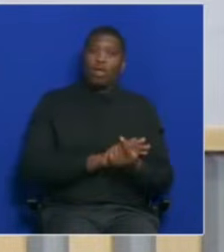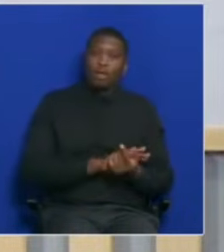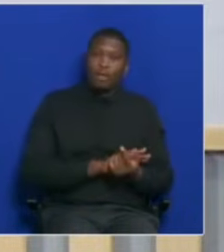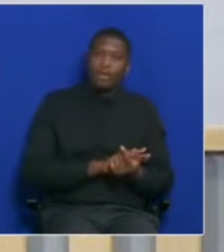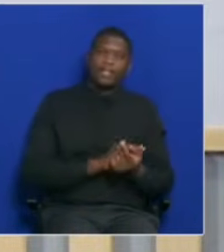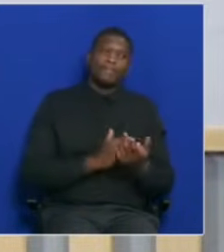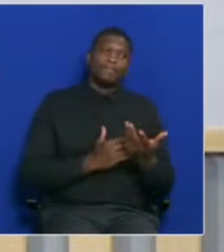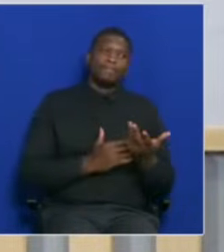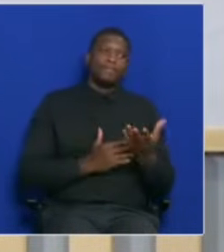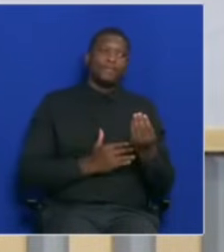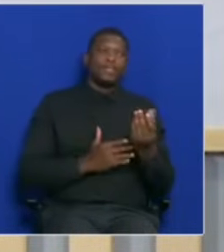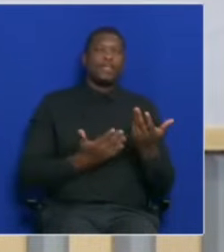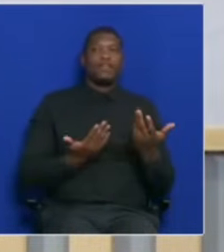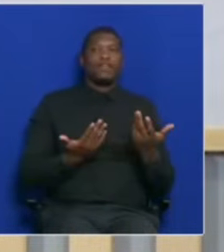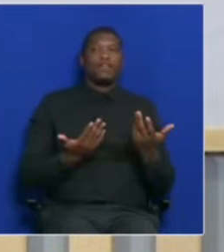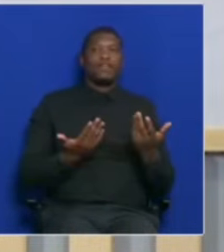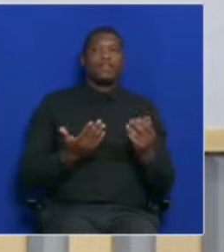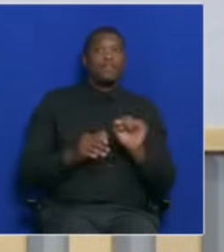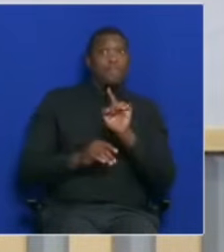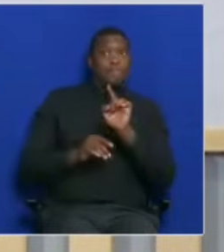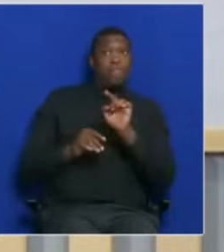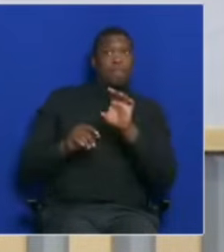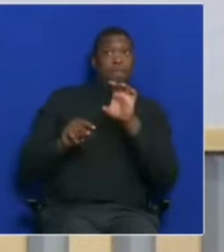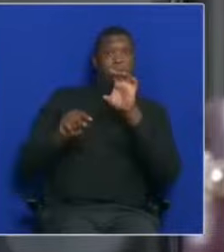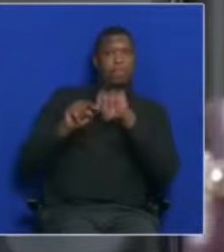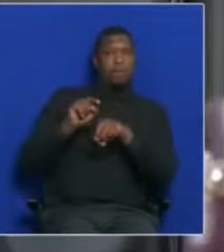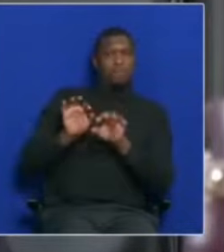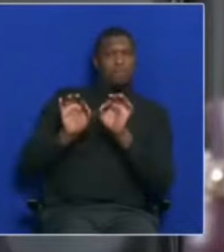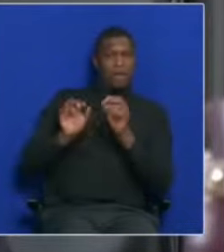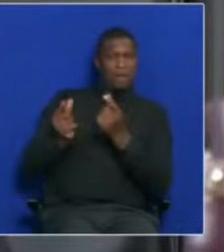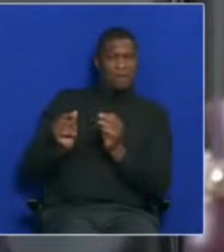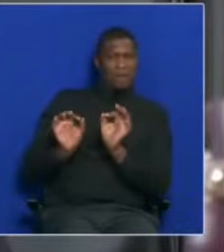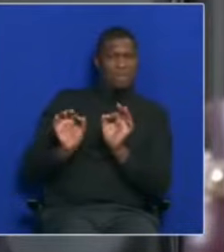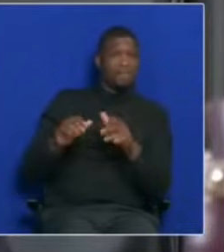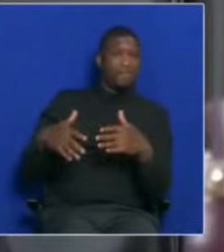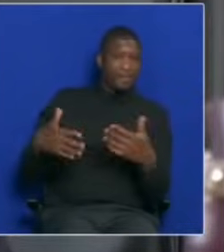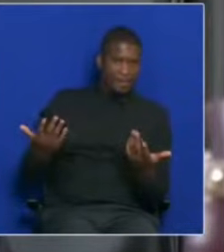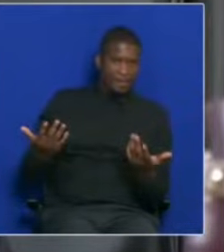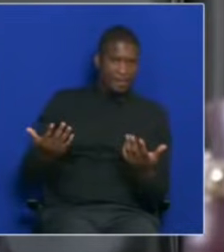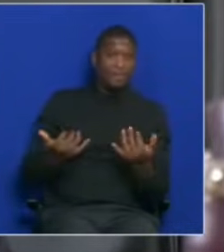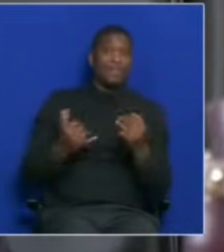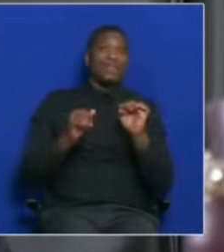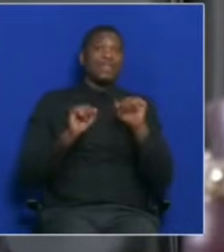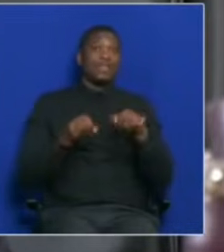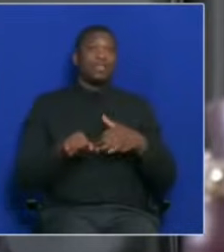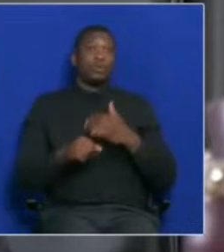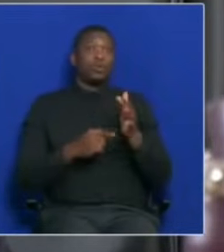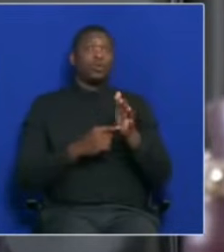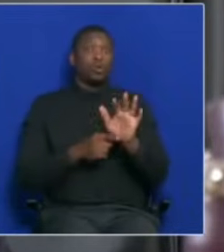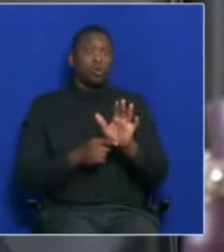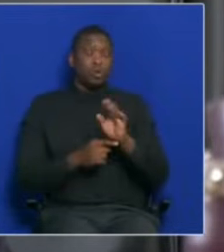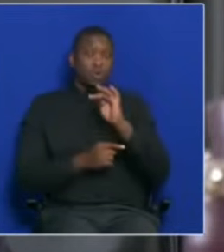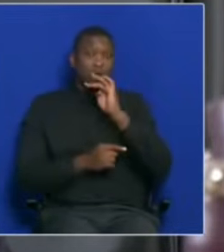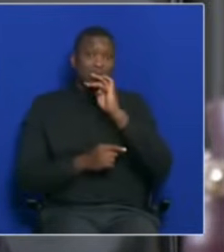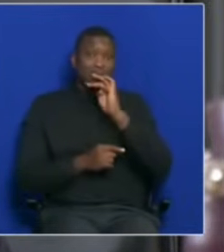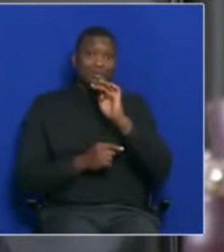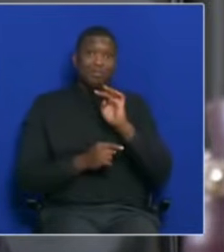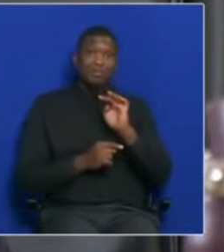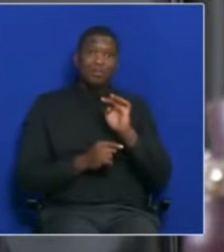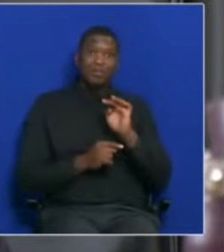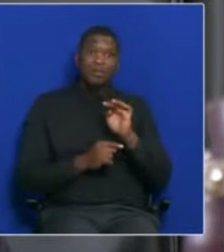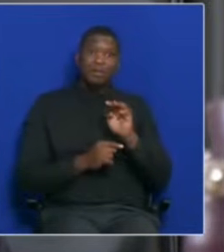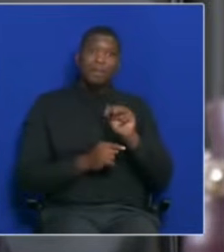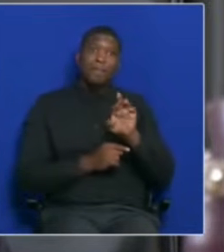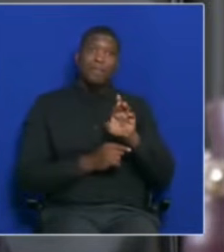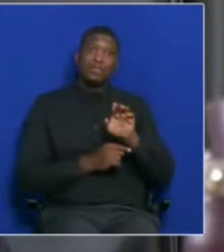credibility finding against Nkabinde. Yes. So what I want to show you is that it was not only that Mr. White report, there was more that was